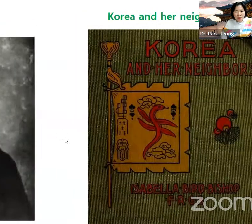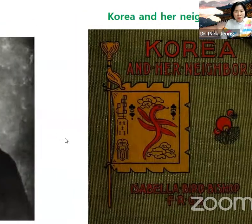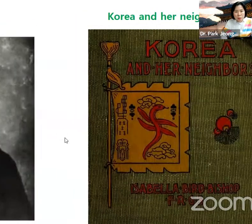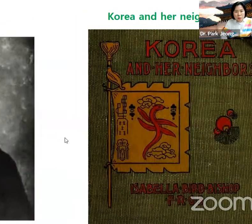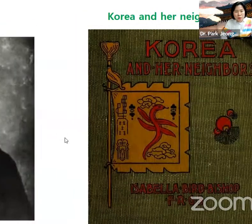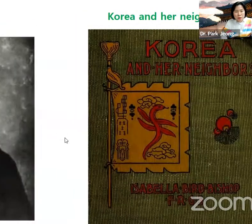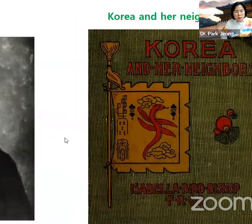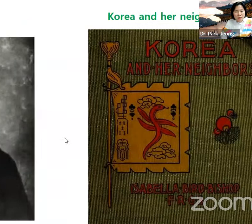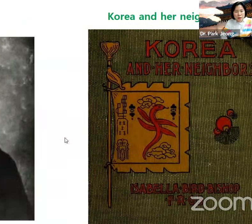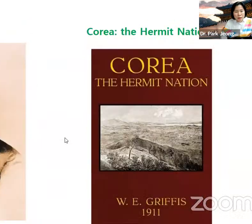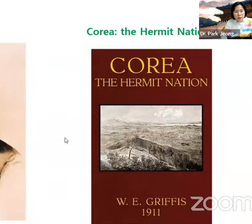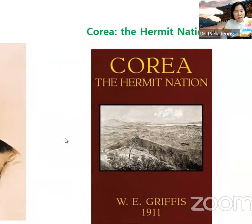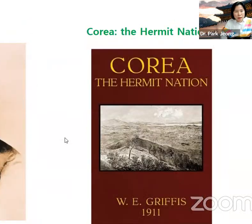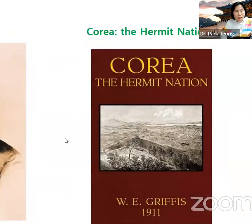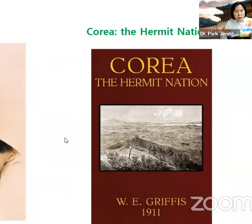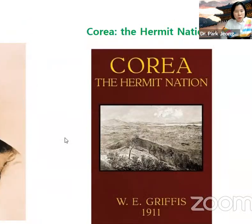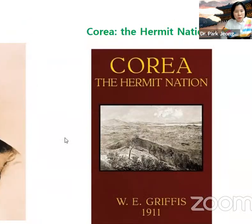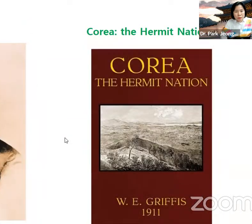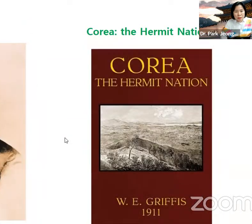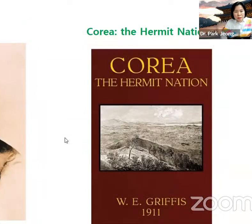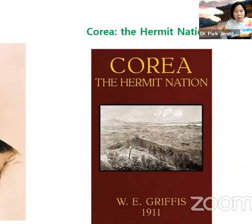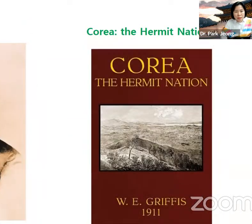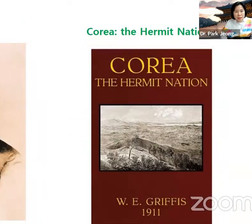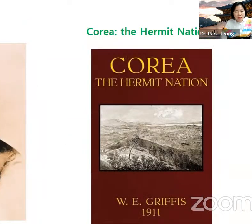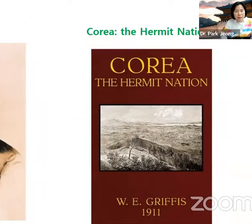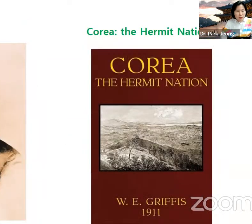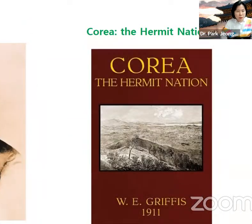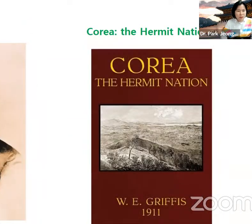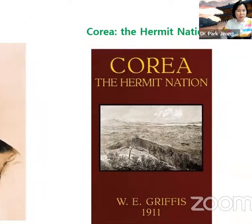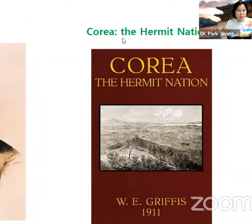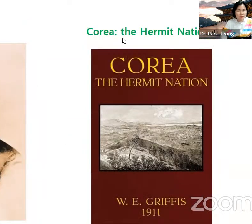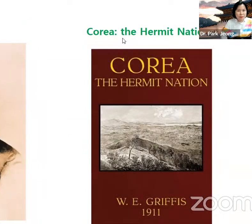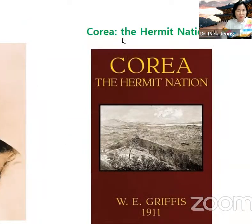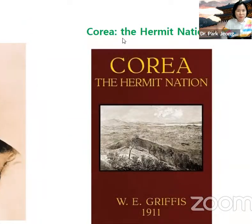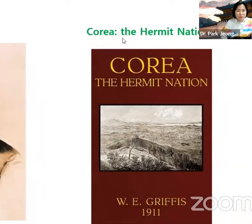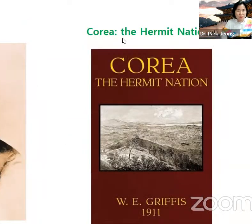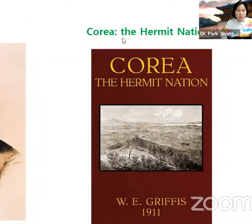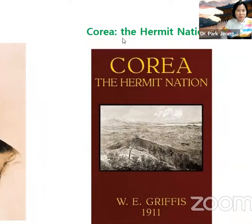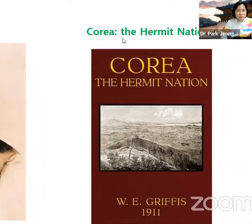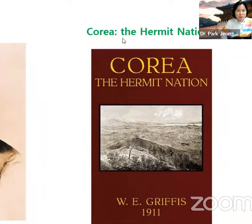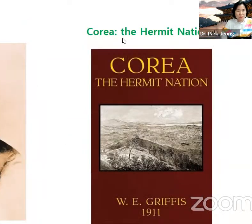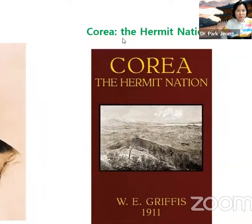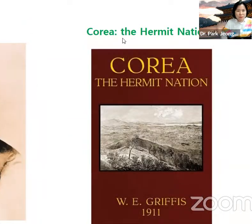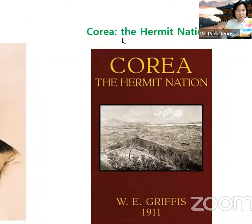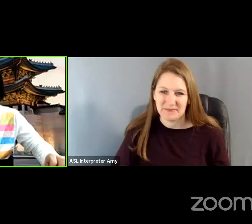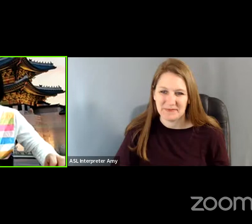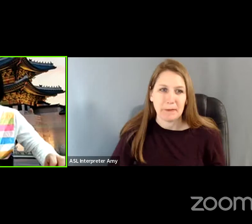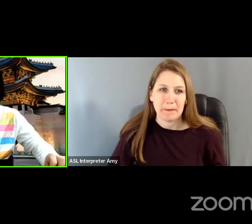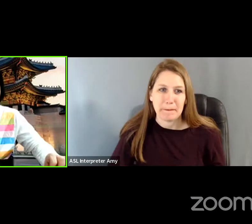Bishop and her book, Griffiths and his book.